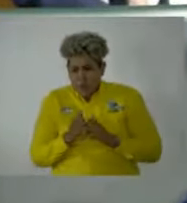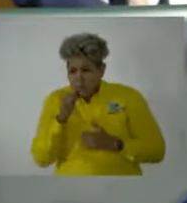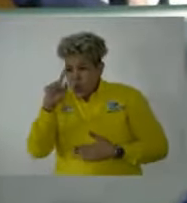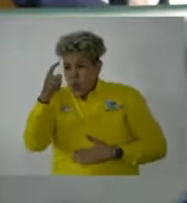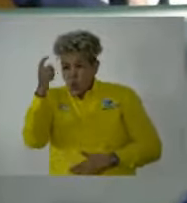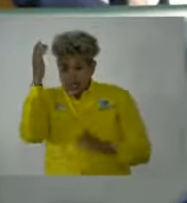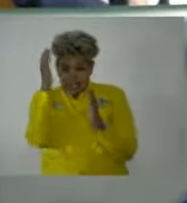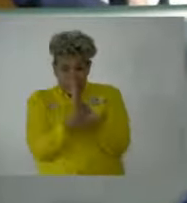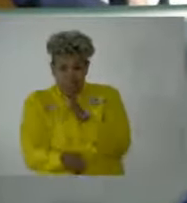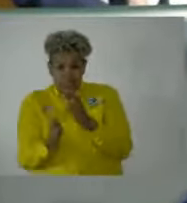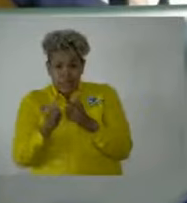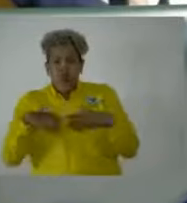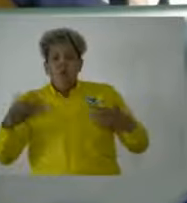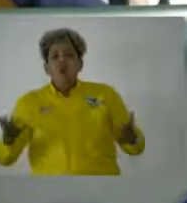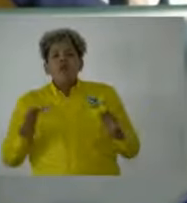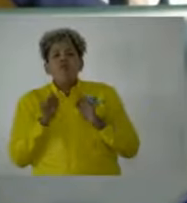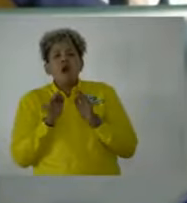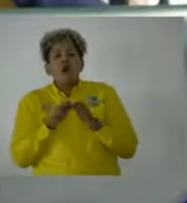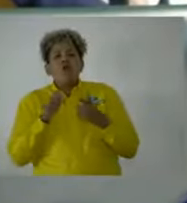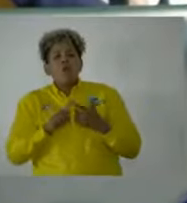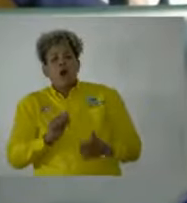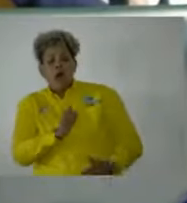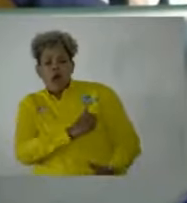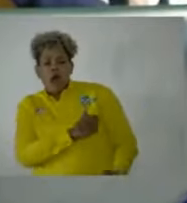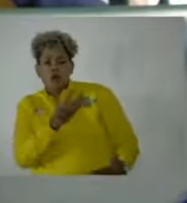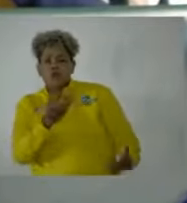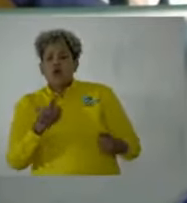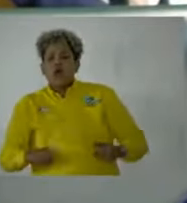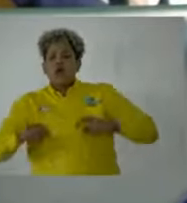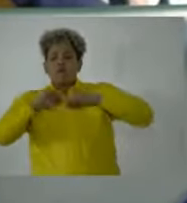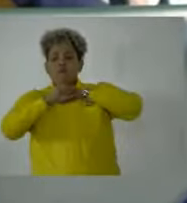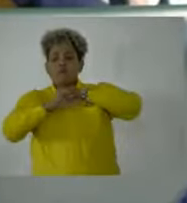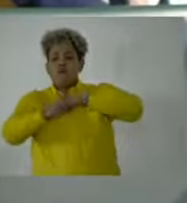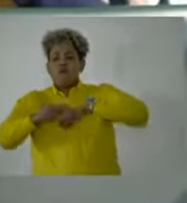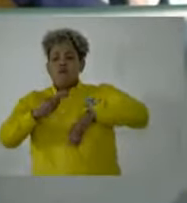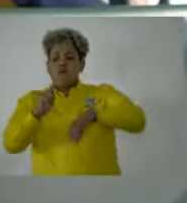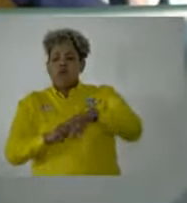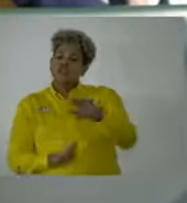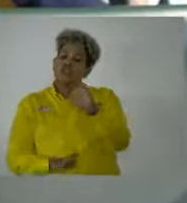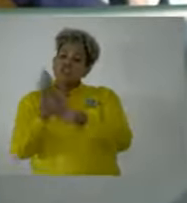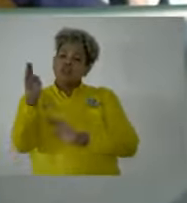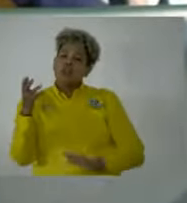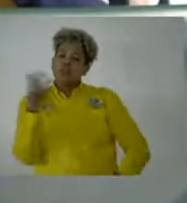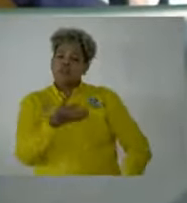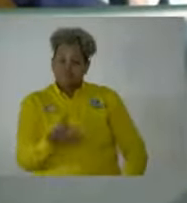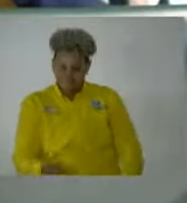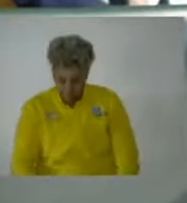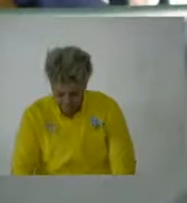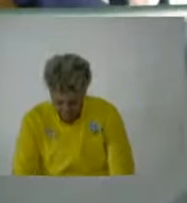the skills but also the values and attitudes that promote national development.